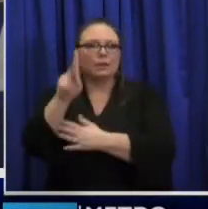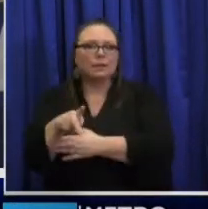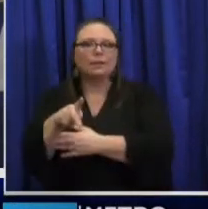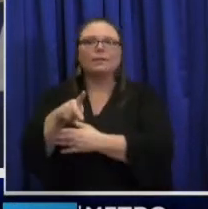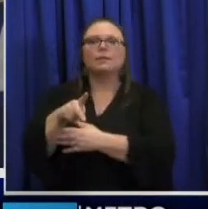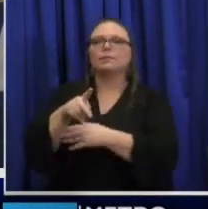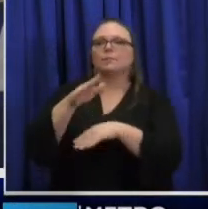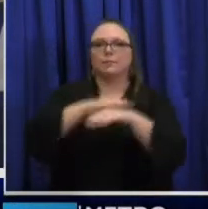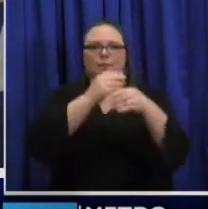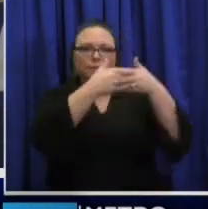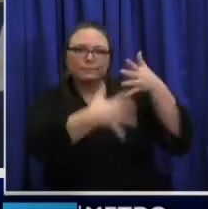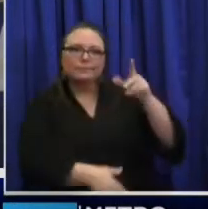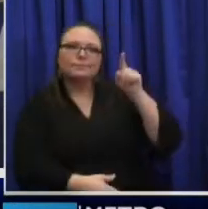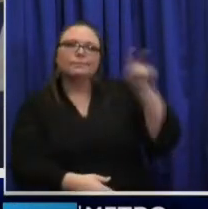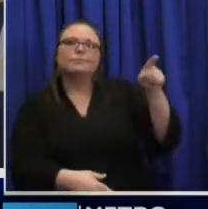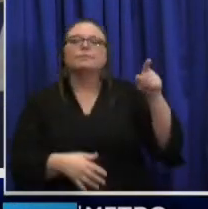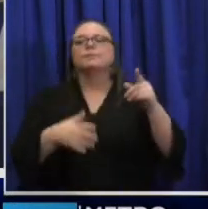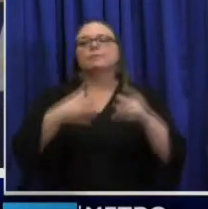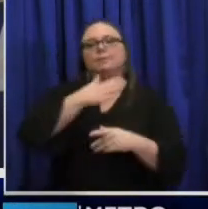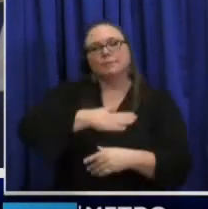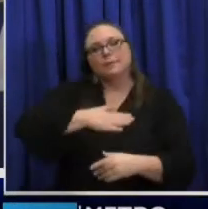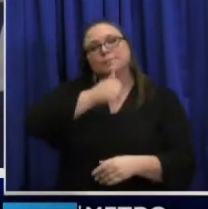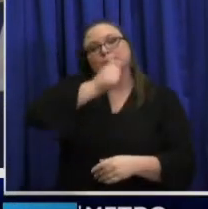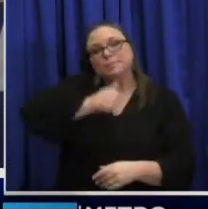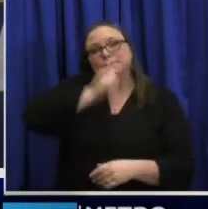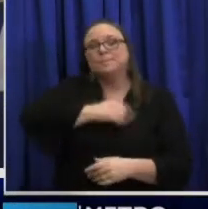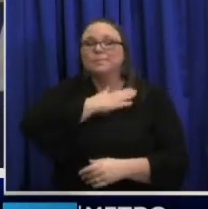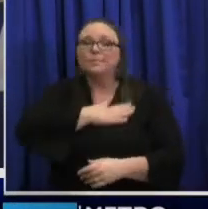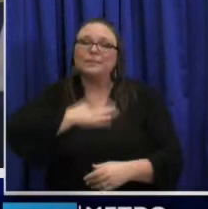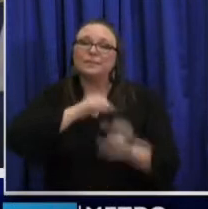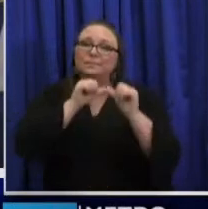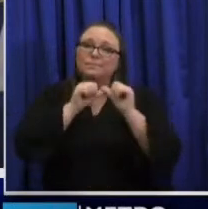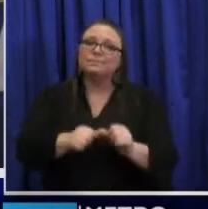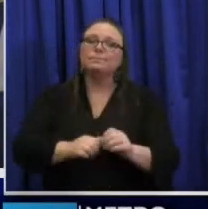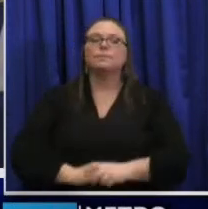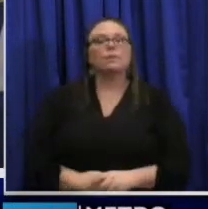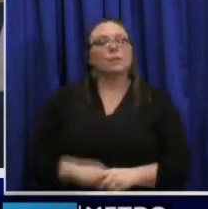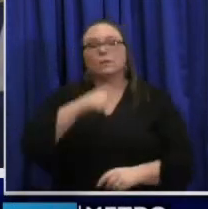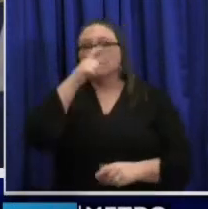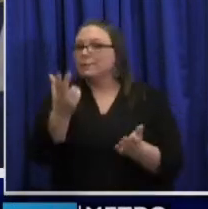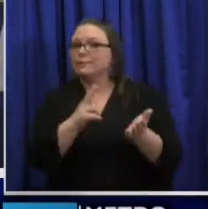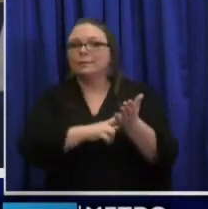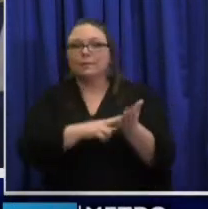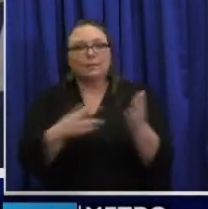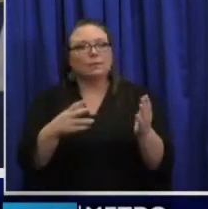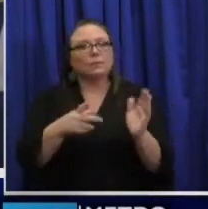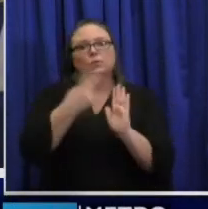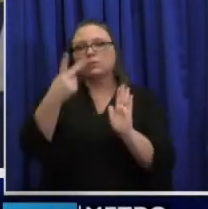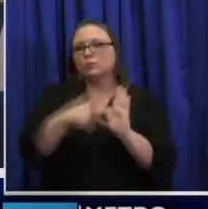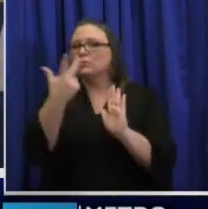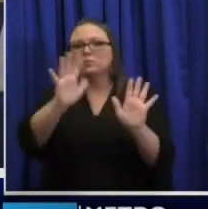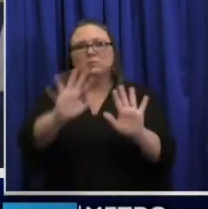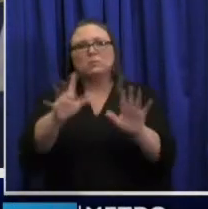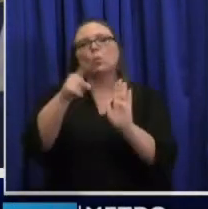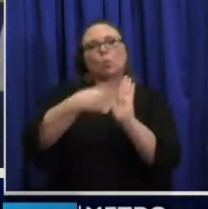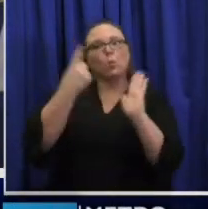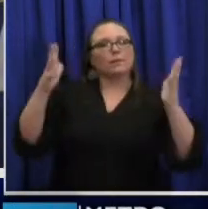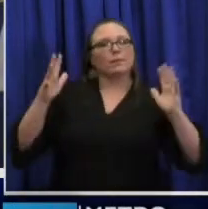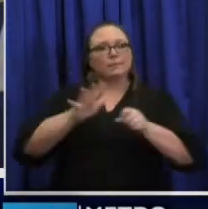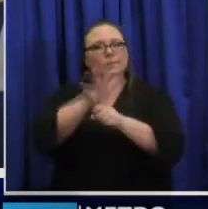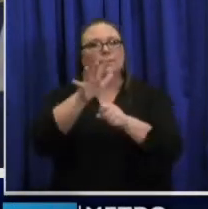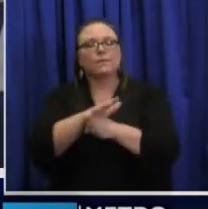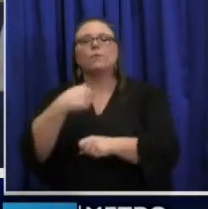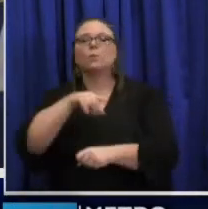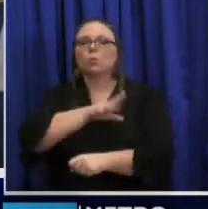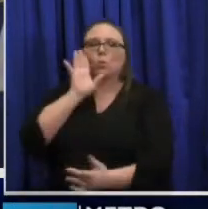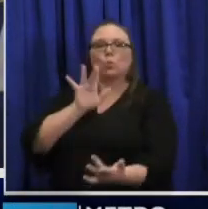on our wait list, please continue to be patient. You do not need to sign up more than once, and someone from the health department